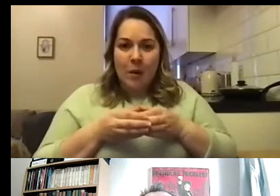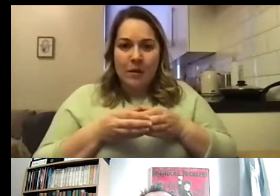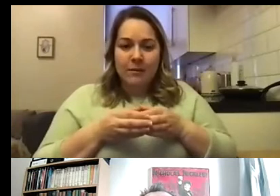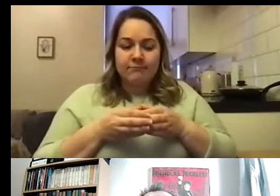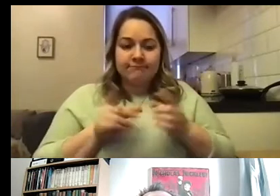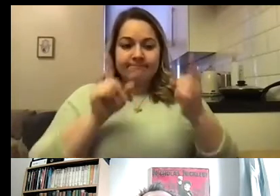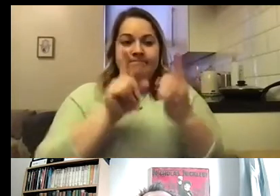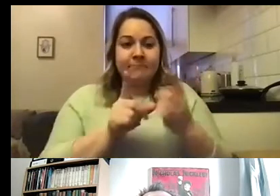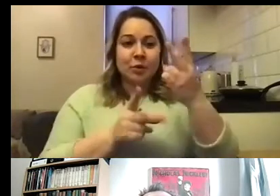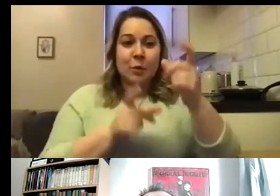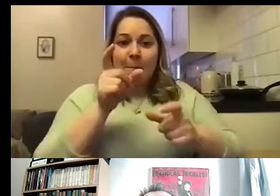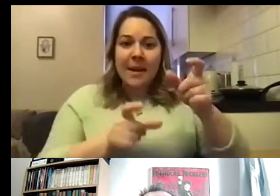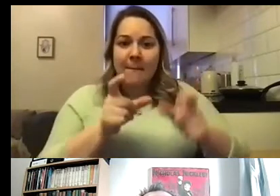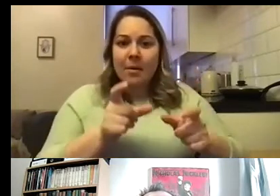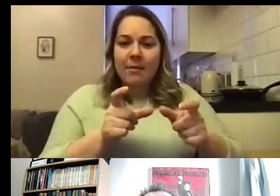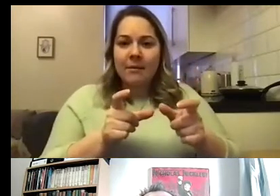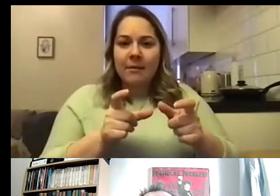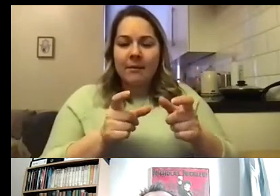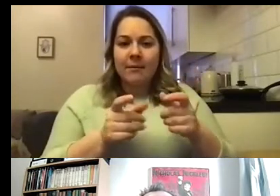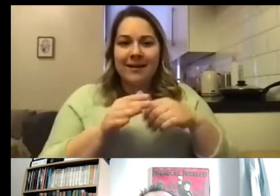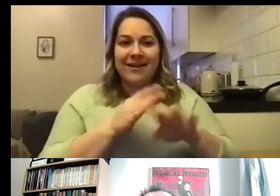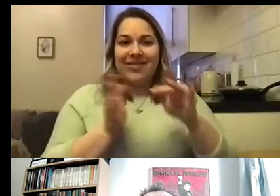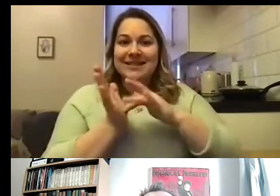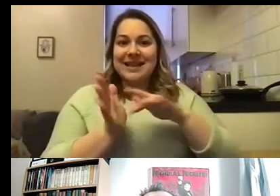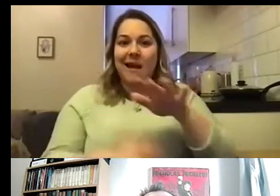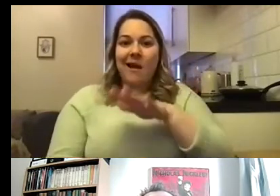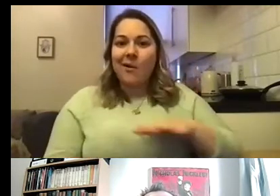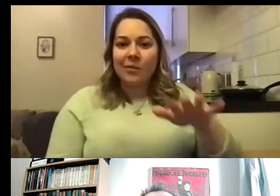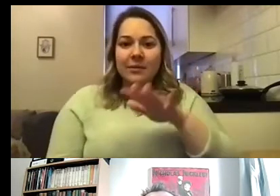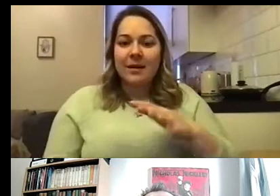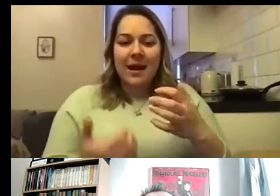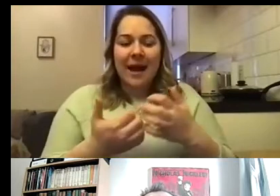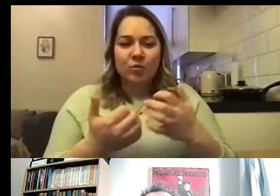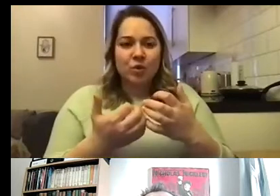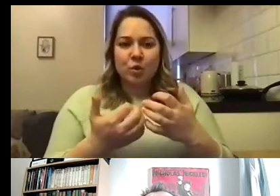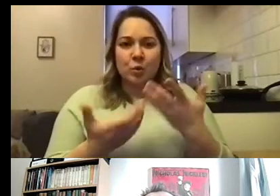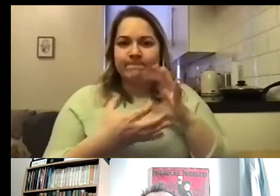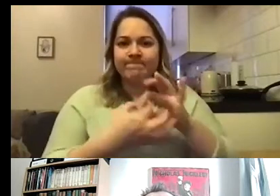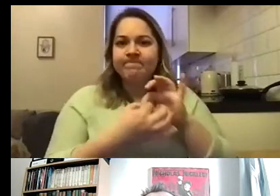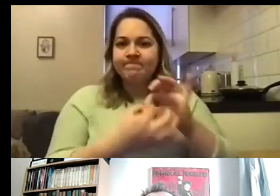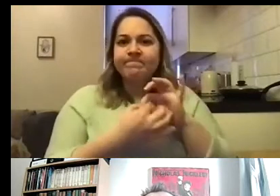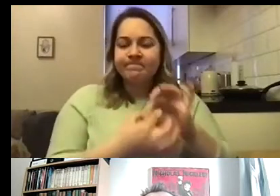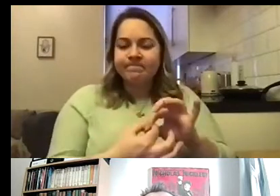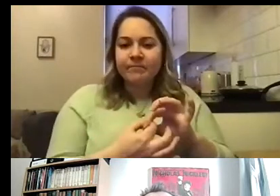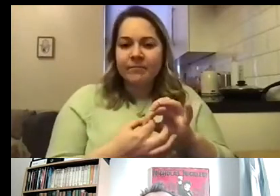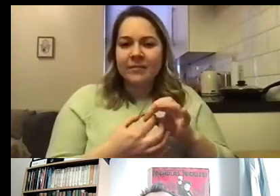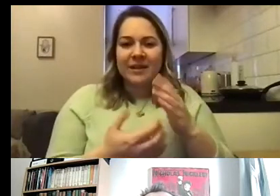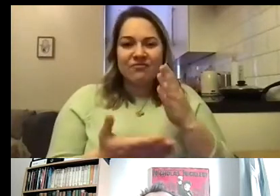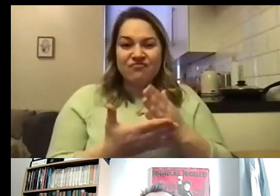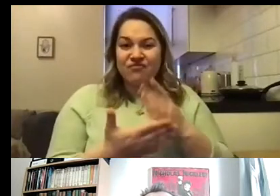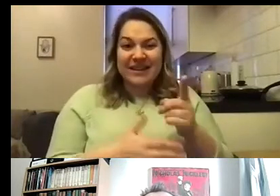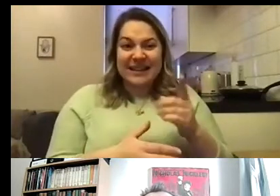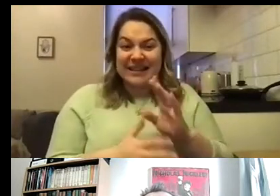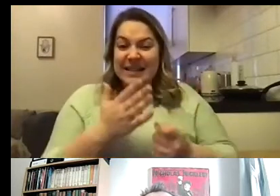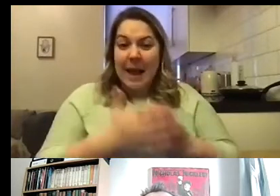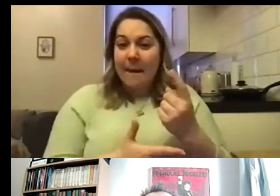you know, at like a citywide level or at a countrywide level or even at a sort of a worldwide level, how these things don't actually need to